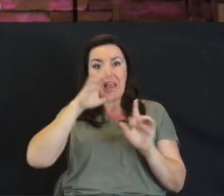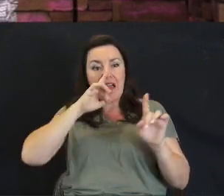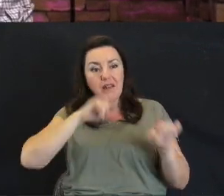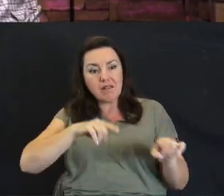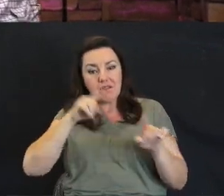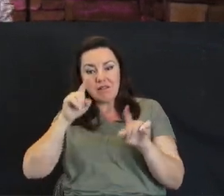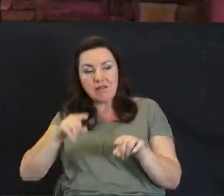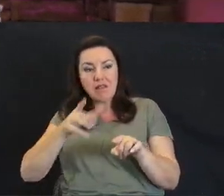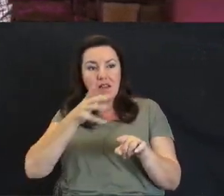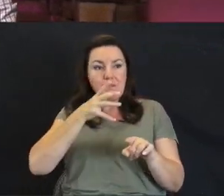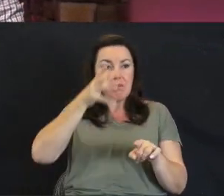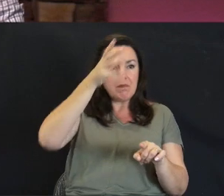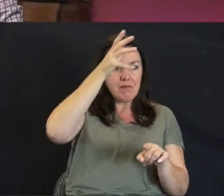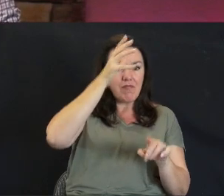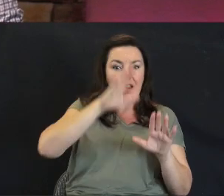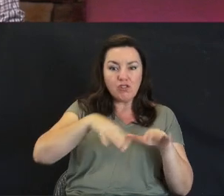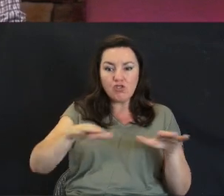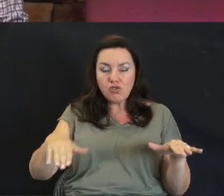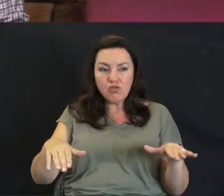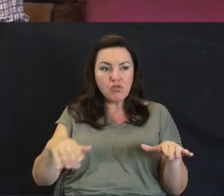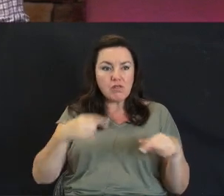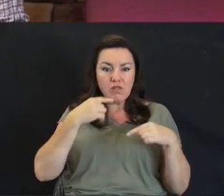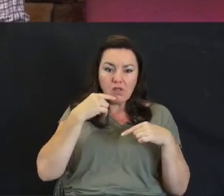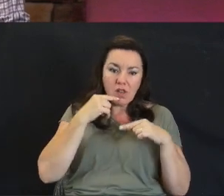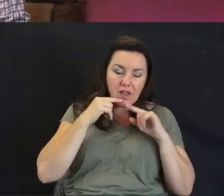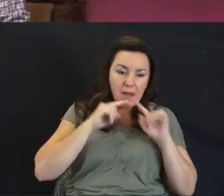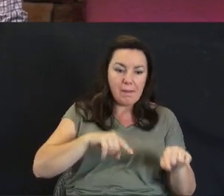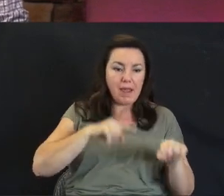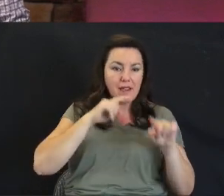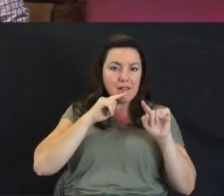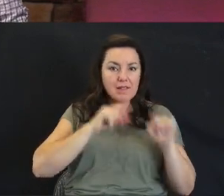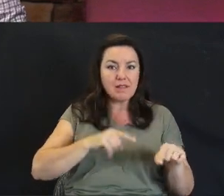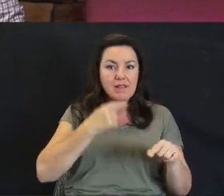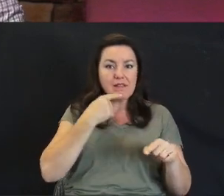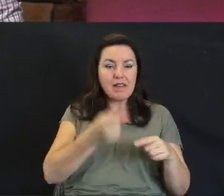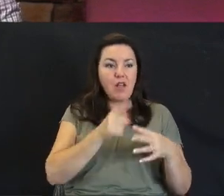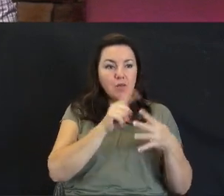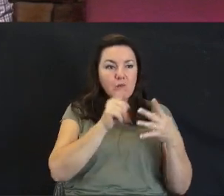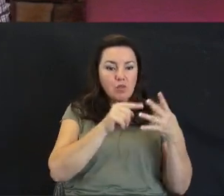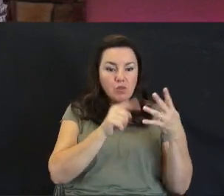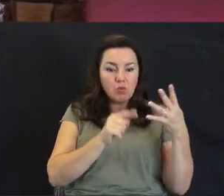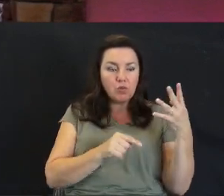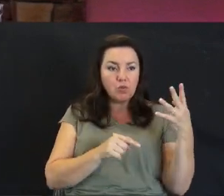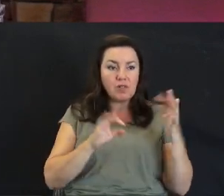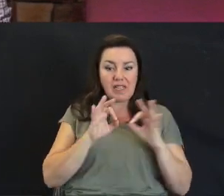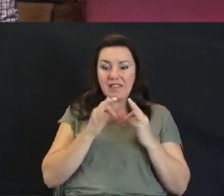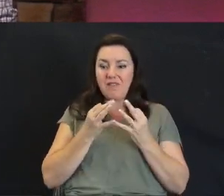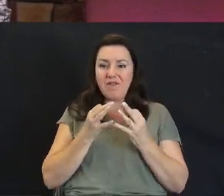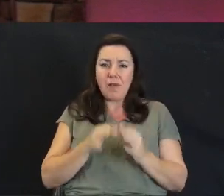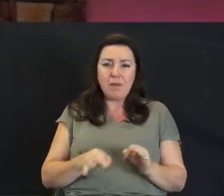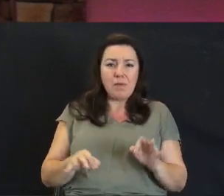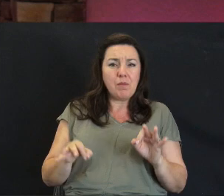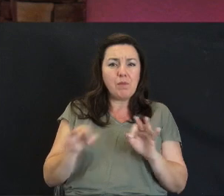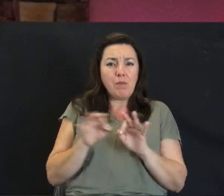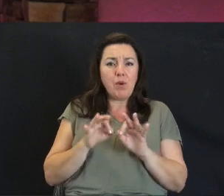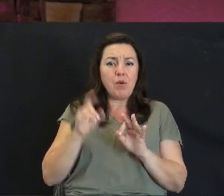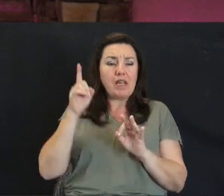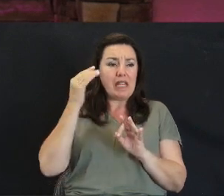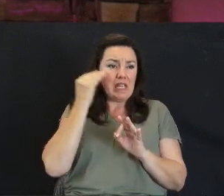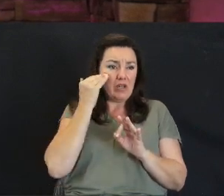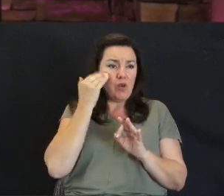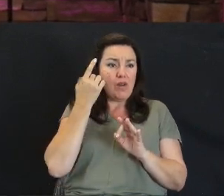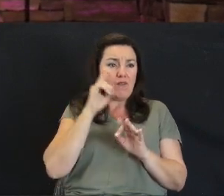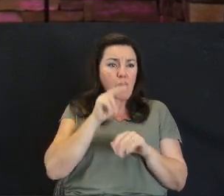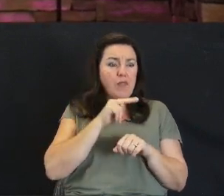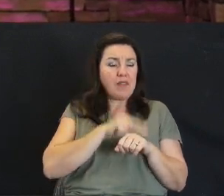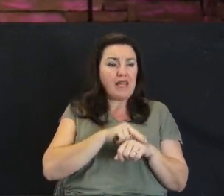Husbands Children And he has so many commands And so many instructions Because the family Is so critically important He knew it For